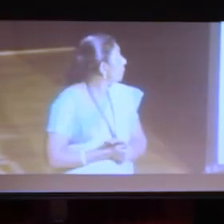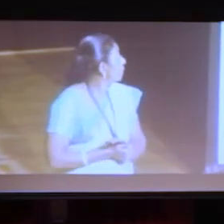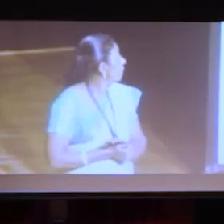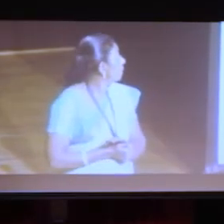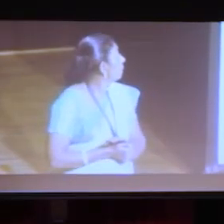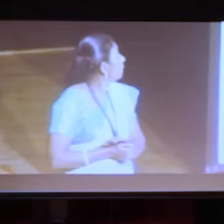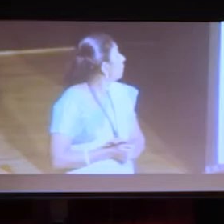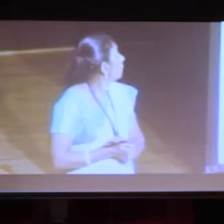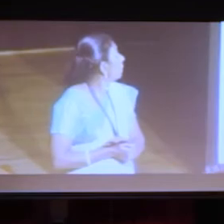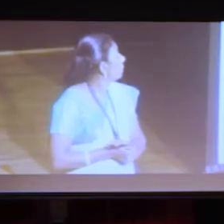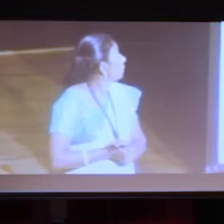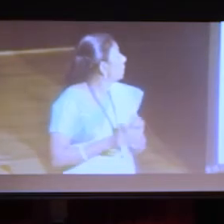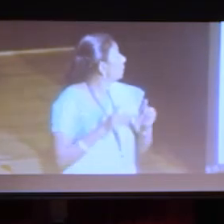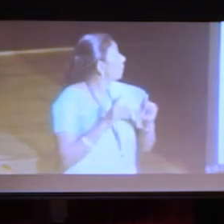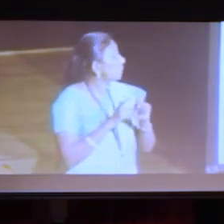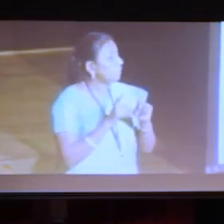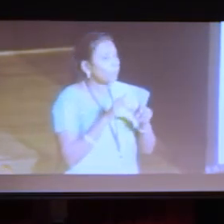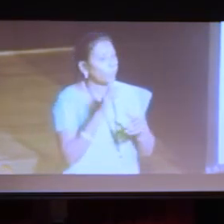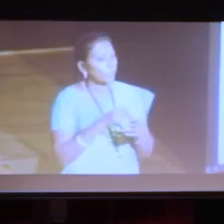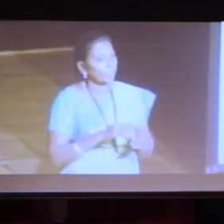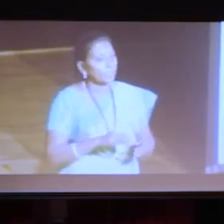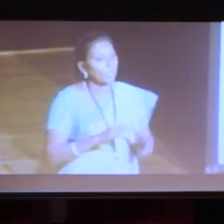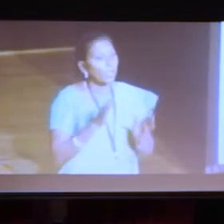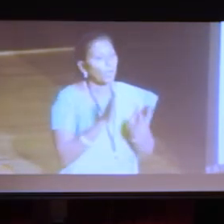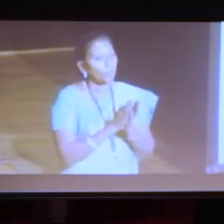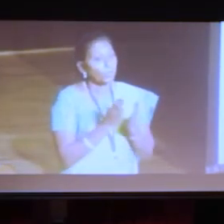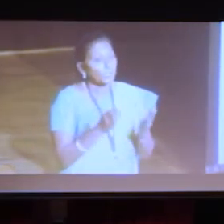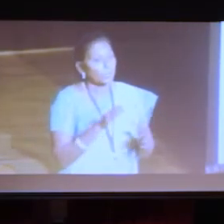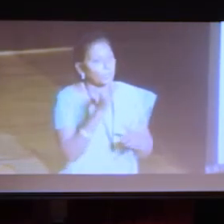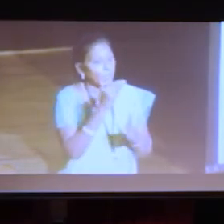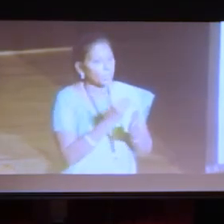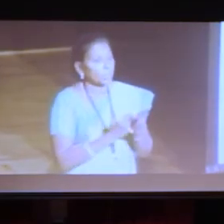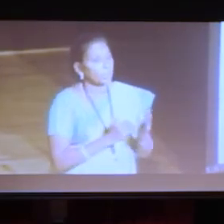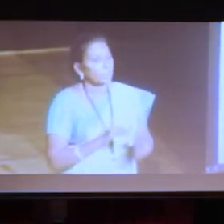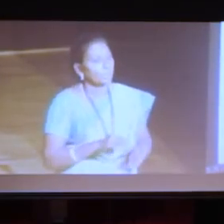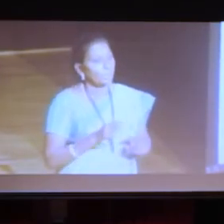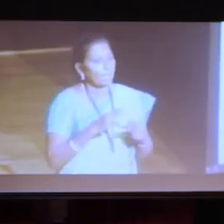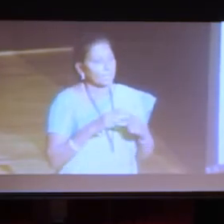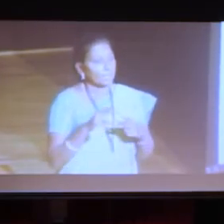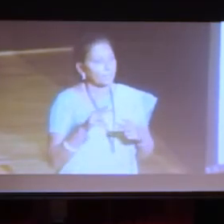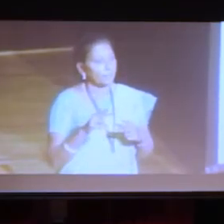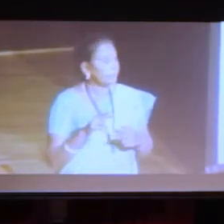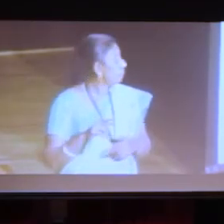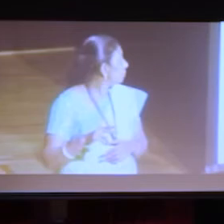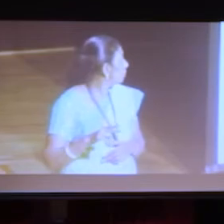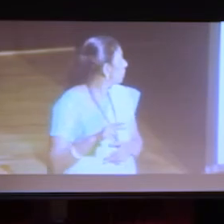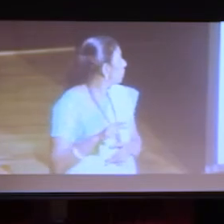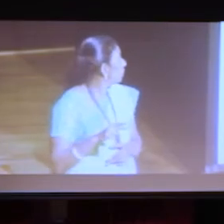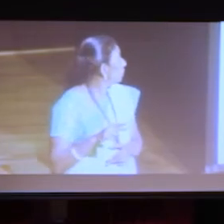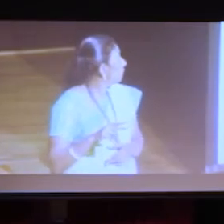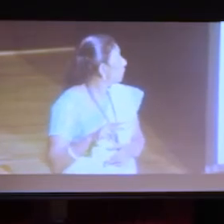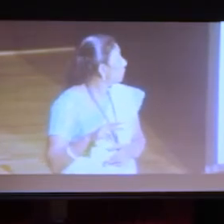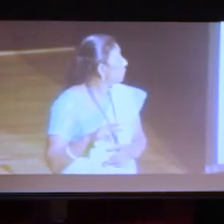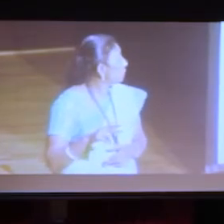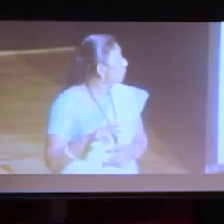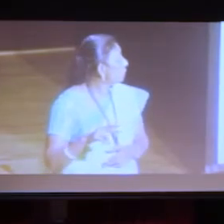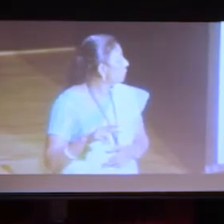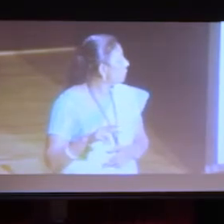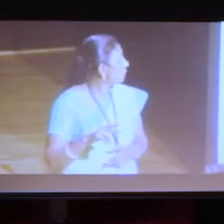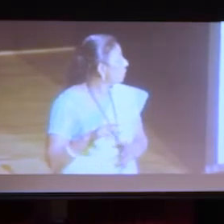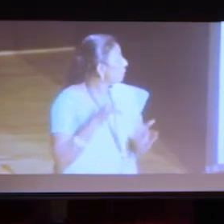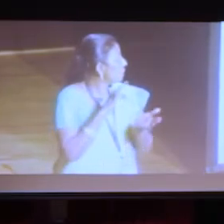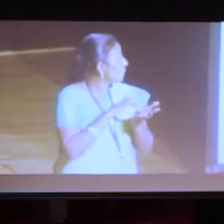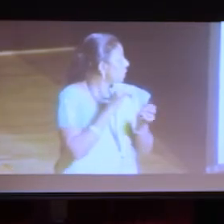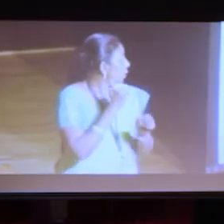And DPOs like Saksham, Benetech, Bookshare, there's a stall, XRCVC, I think Neha is around somewhere. State and central